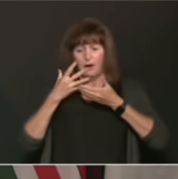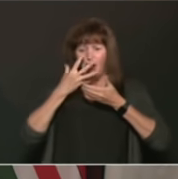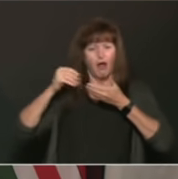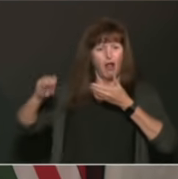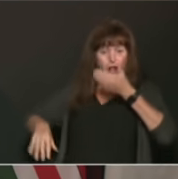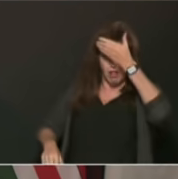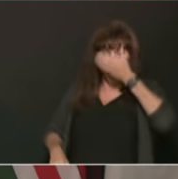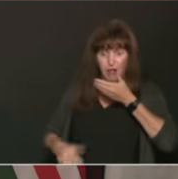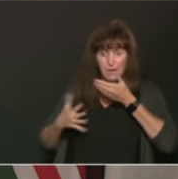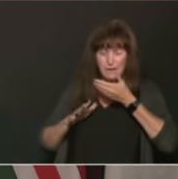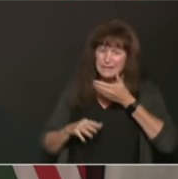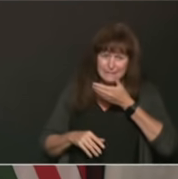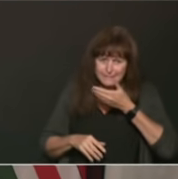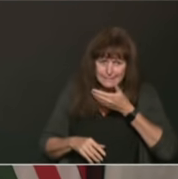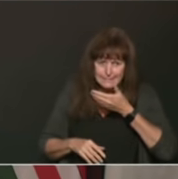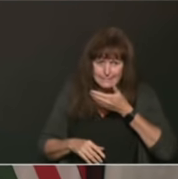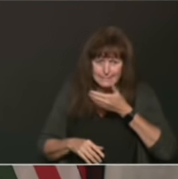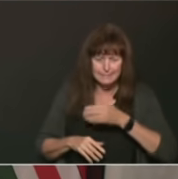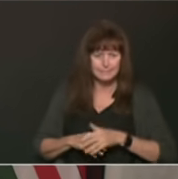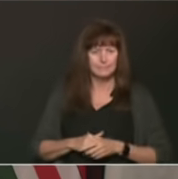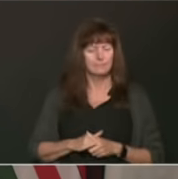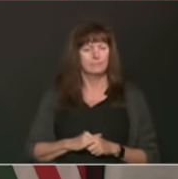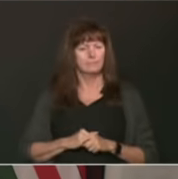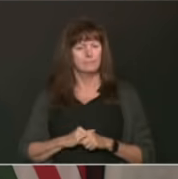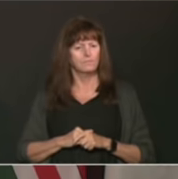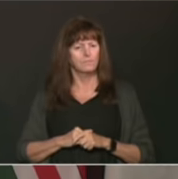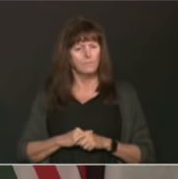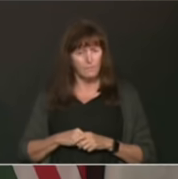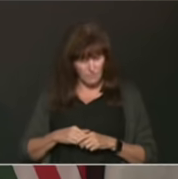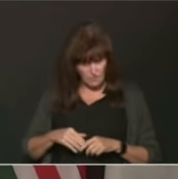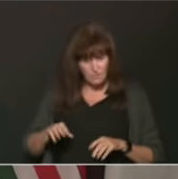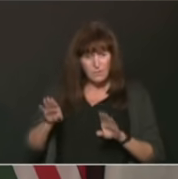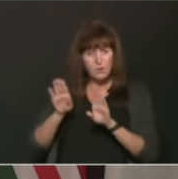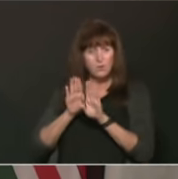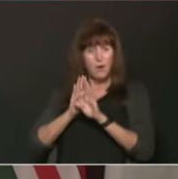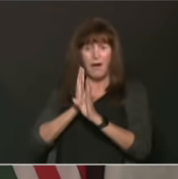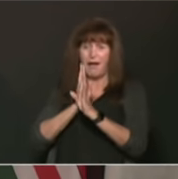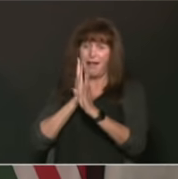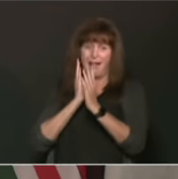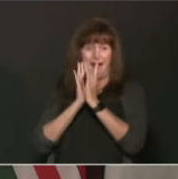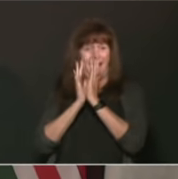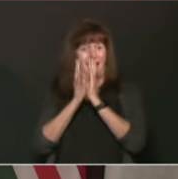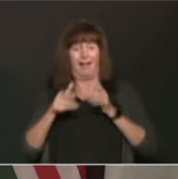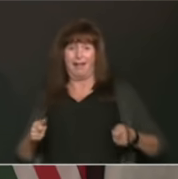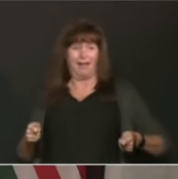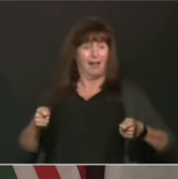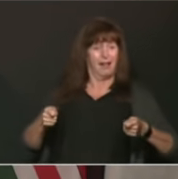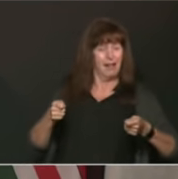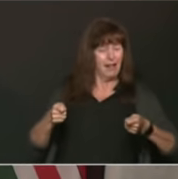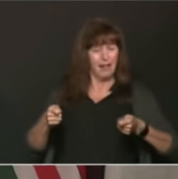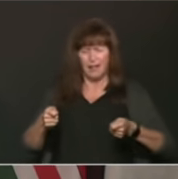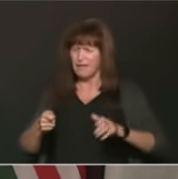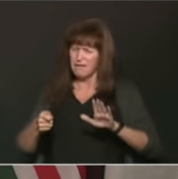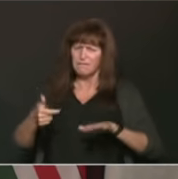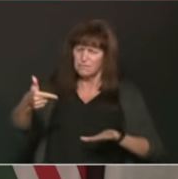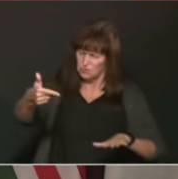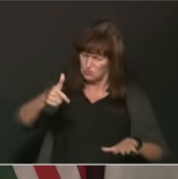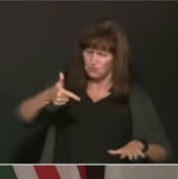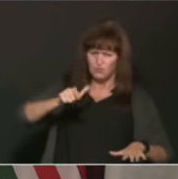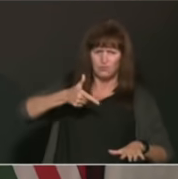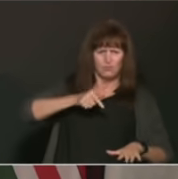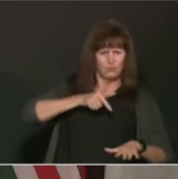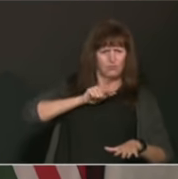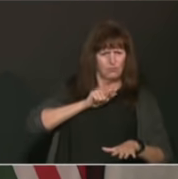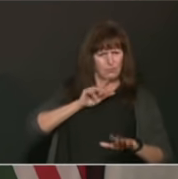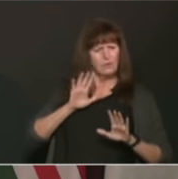Do not overcrowd the doorsteps. Take turns and keep interactions brief. Maintain physical distancing as much as